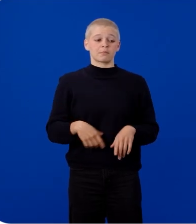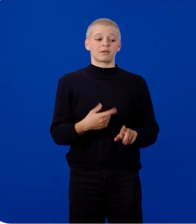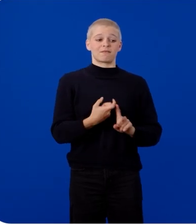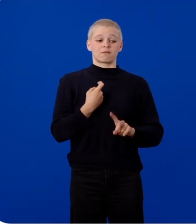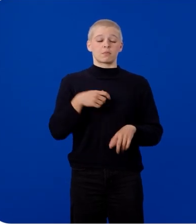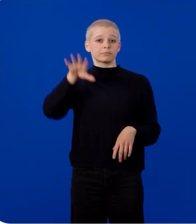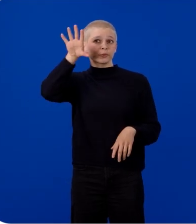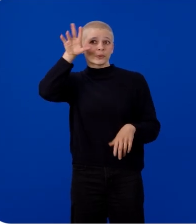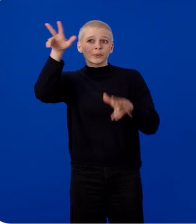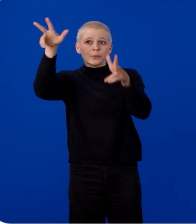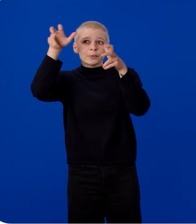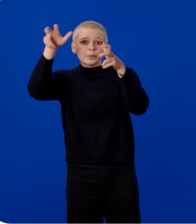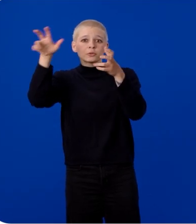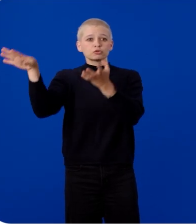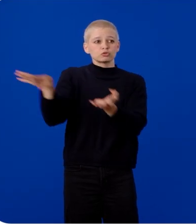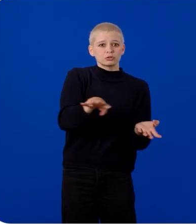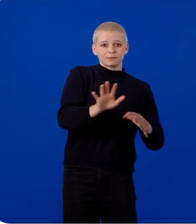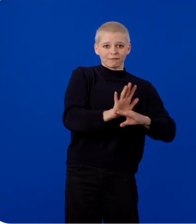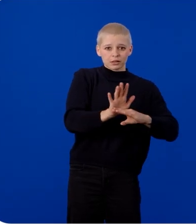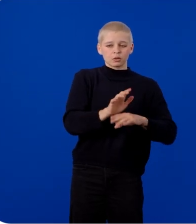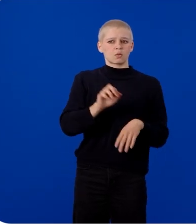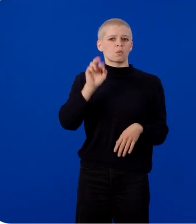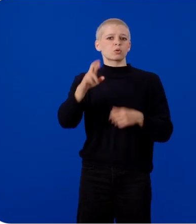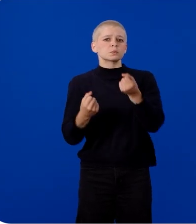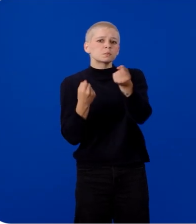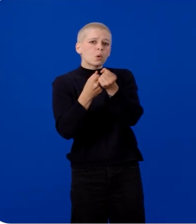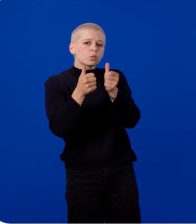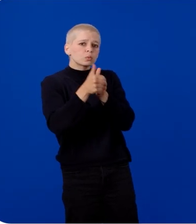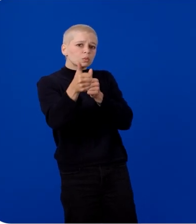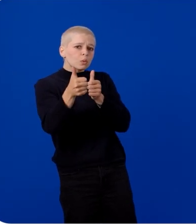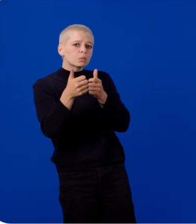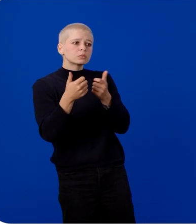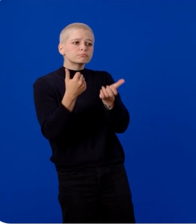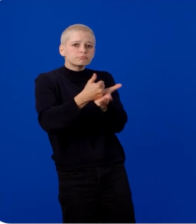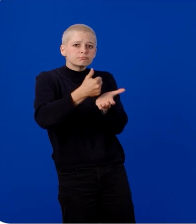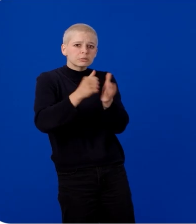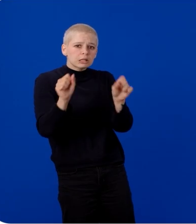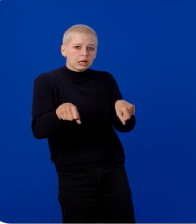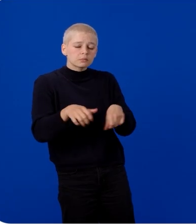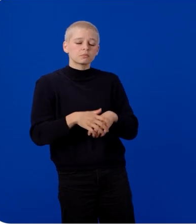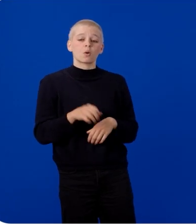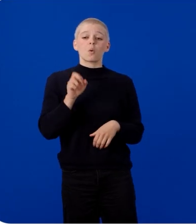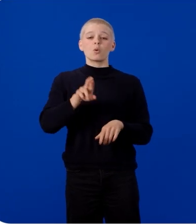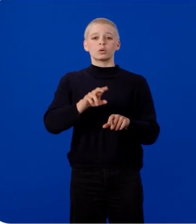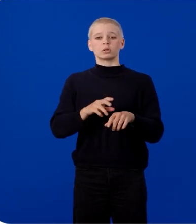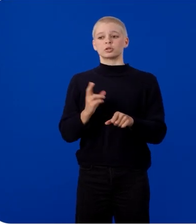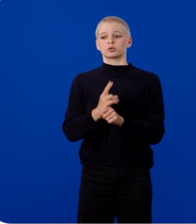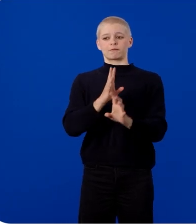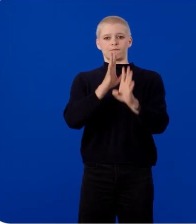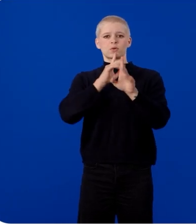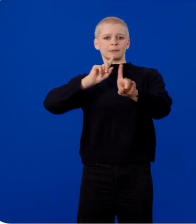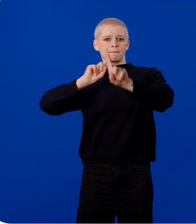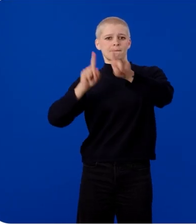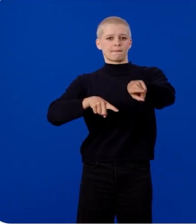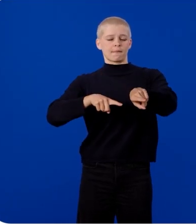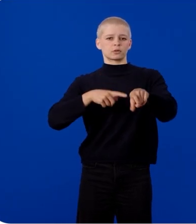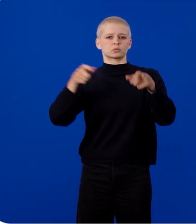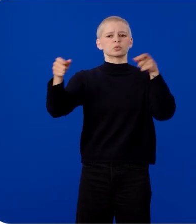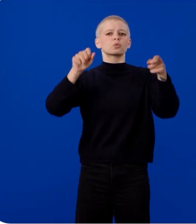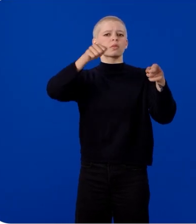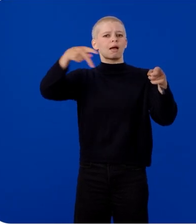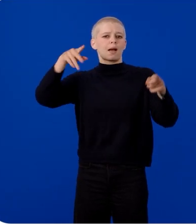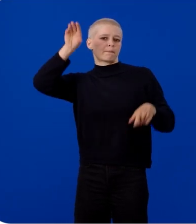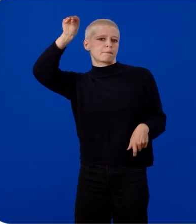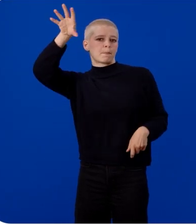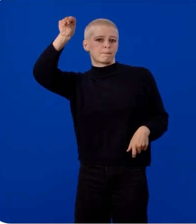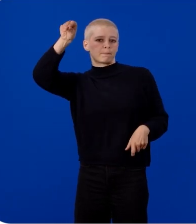or to support remote assistance. Or you could use voice commands to control your app and trigger media capture. You can even